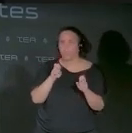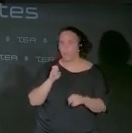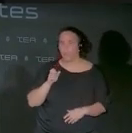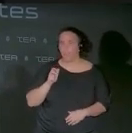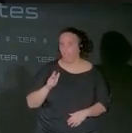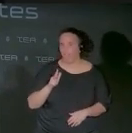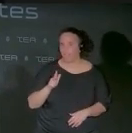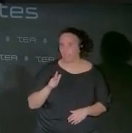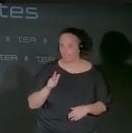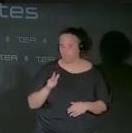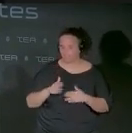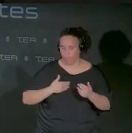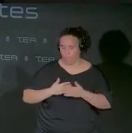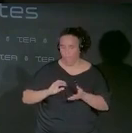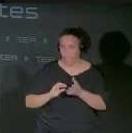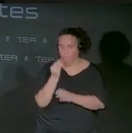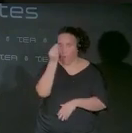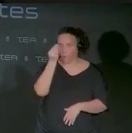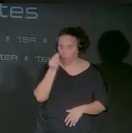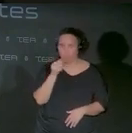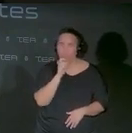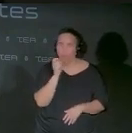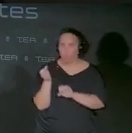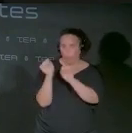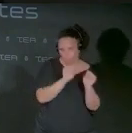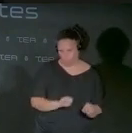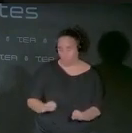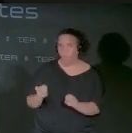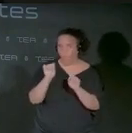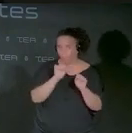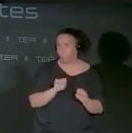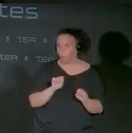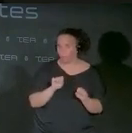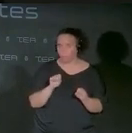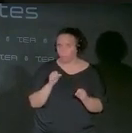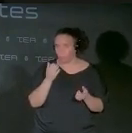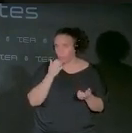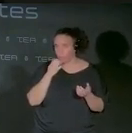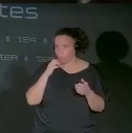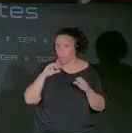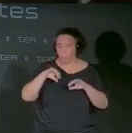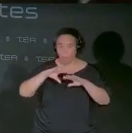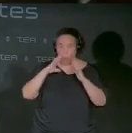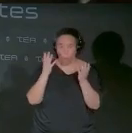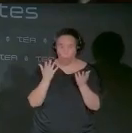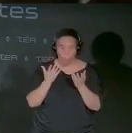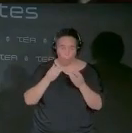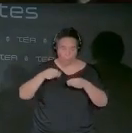know, metaverse or virtual world that requires us to do it.